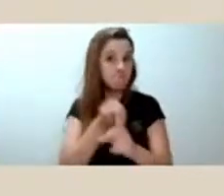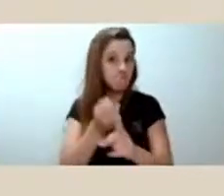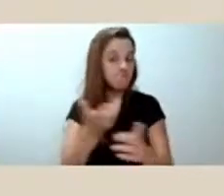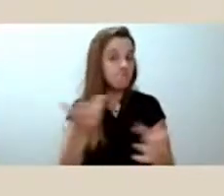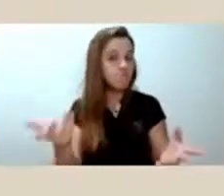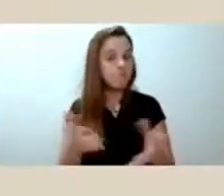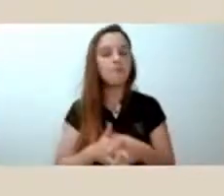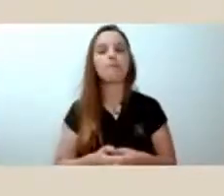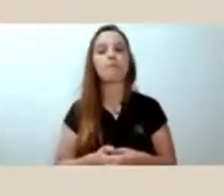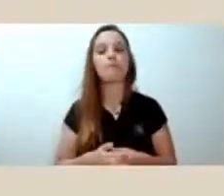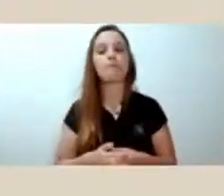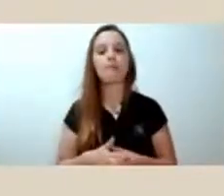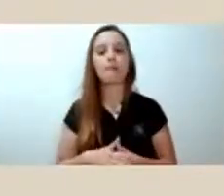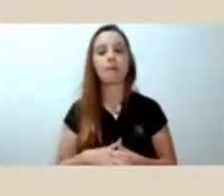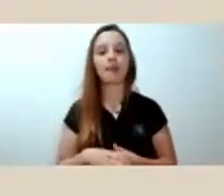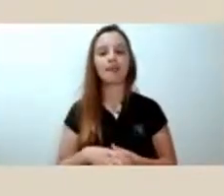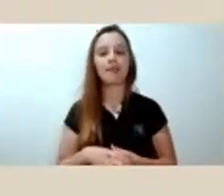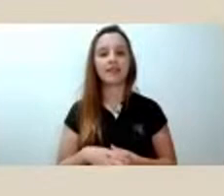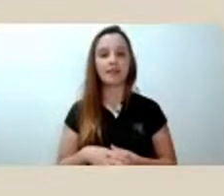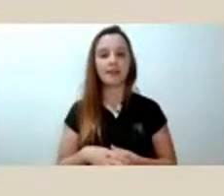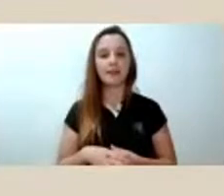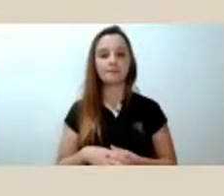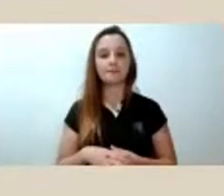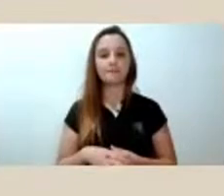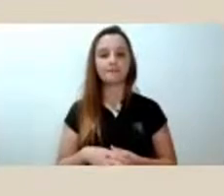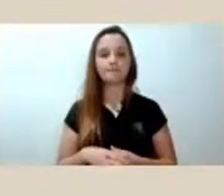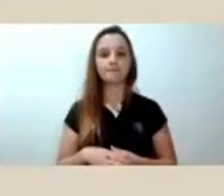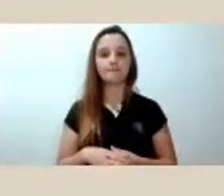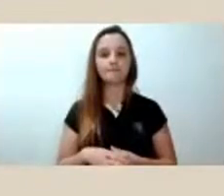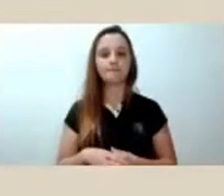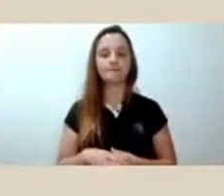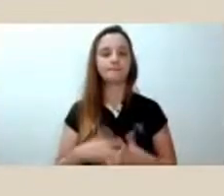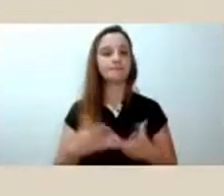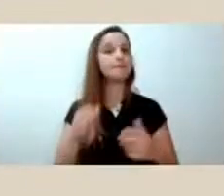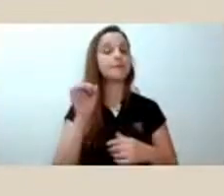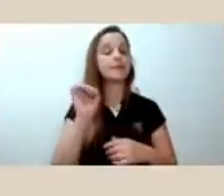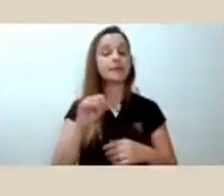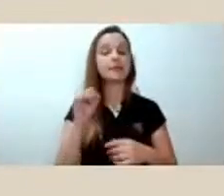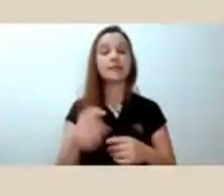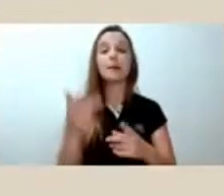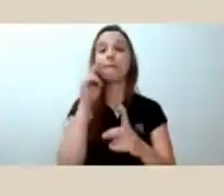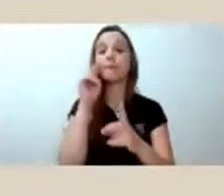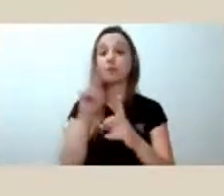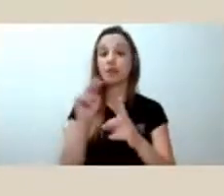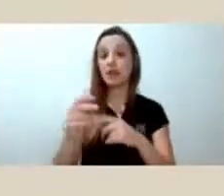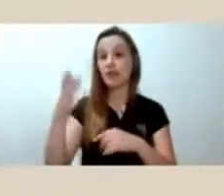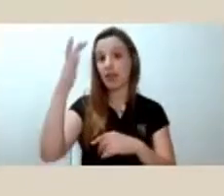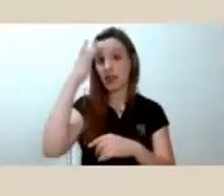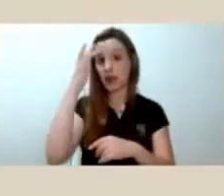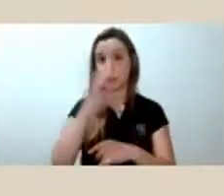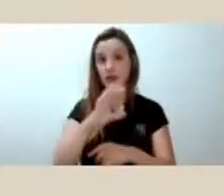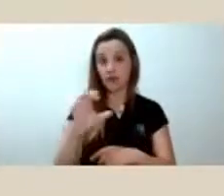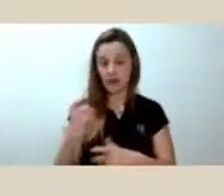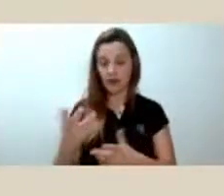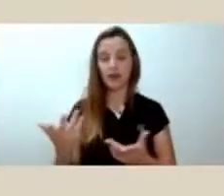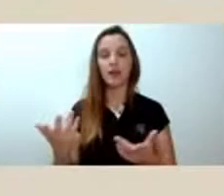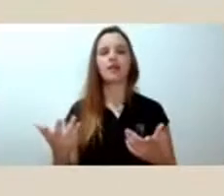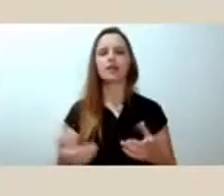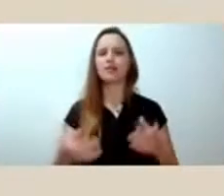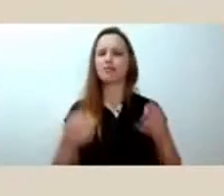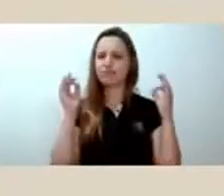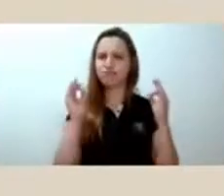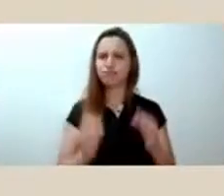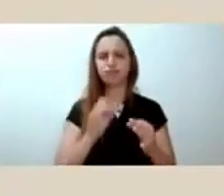Yeah, so again, you know, from a neuroscientific perspective, you know, you certainly can change, you know, what we call